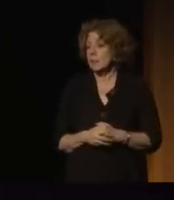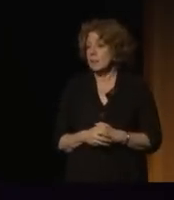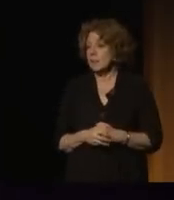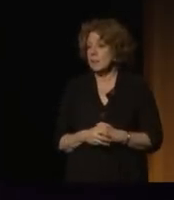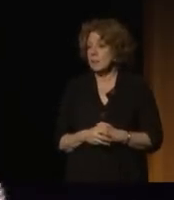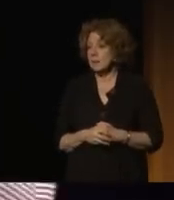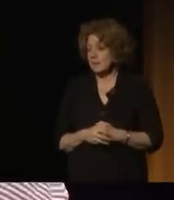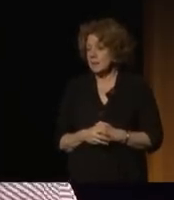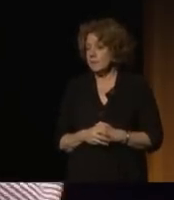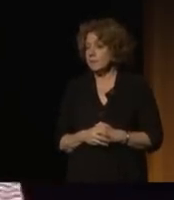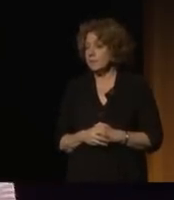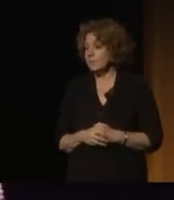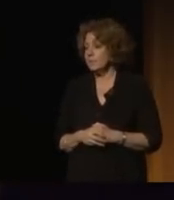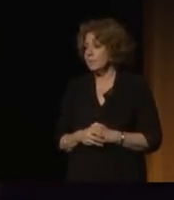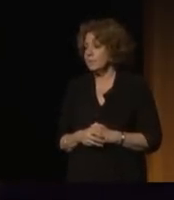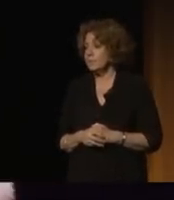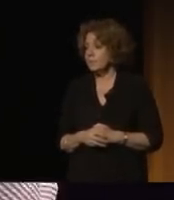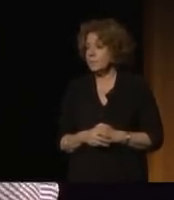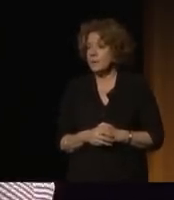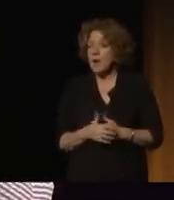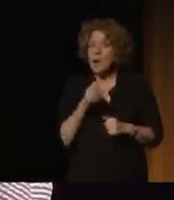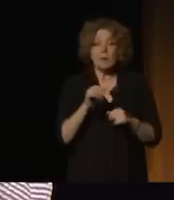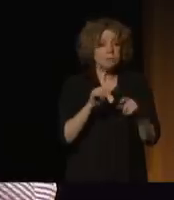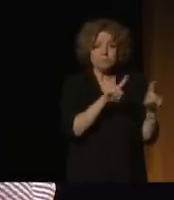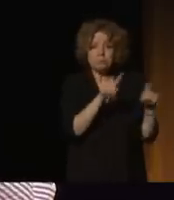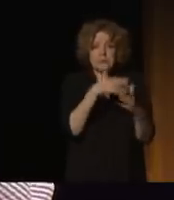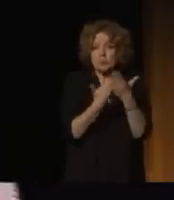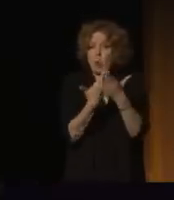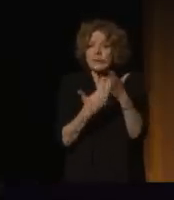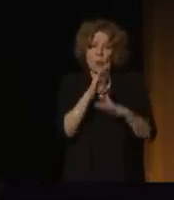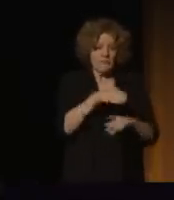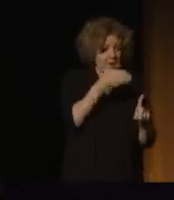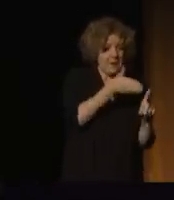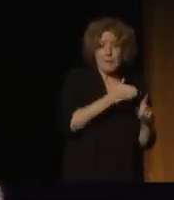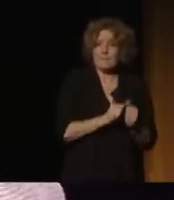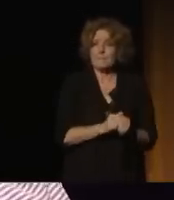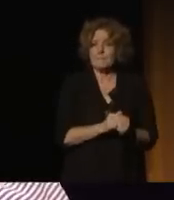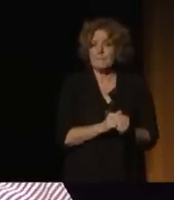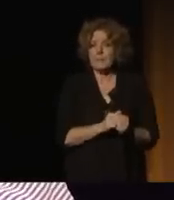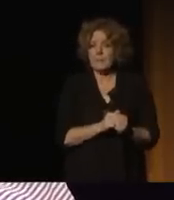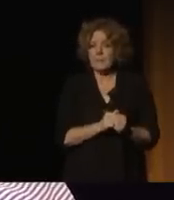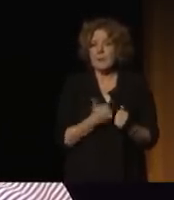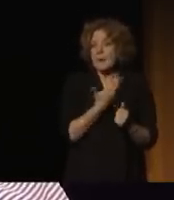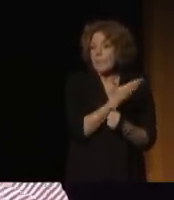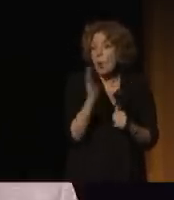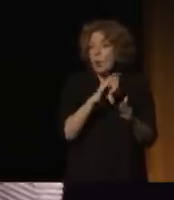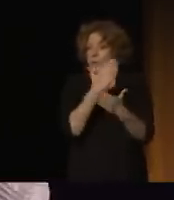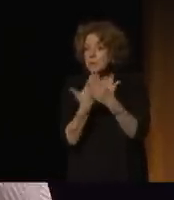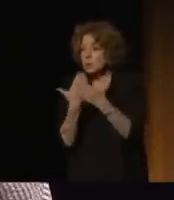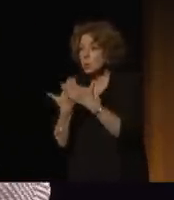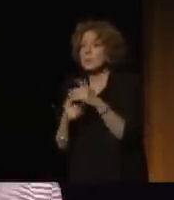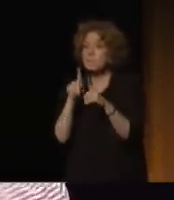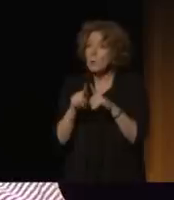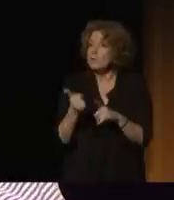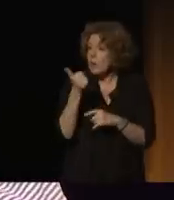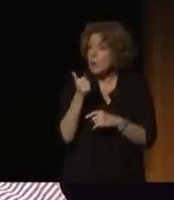probably 90% of the, and I knew all these stories about Harvey, but I never heard the rape stories. Of all the stories, most of which I